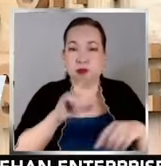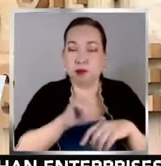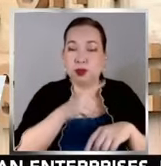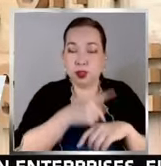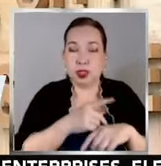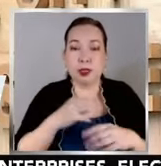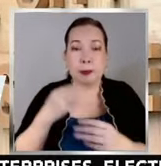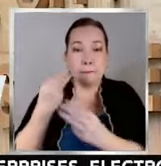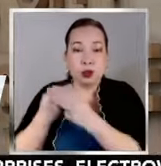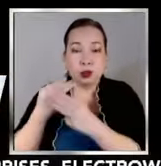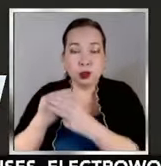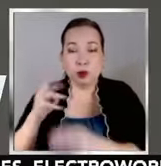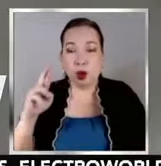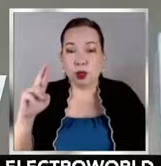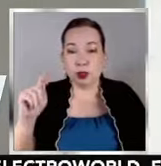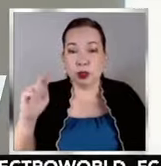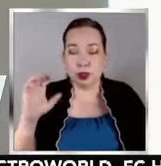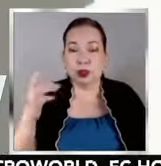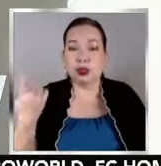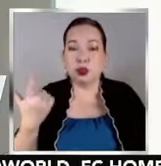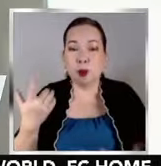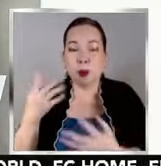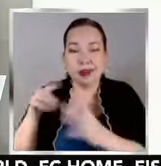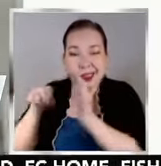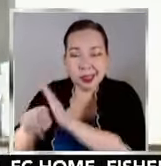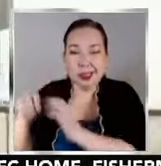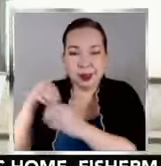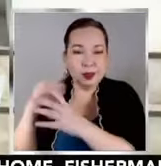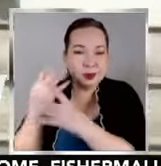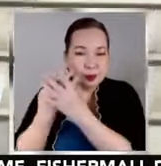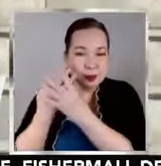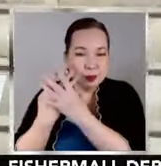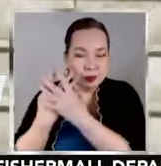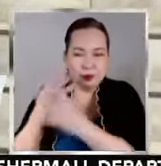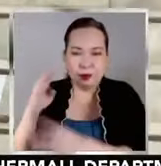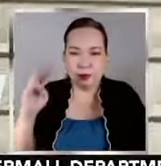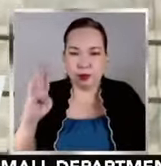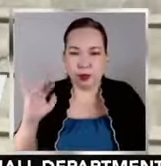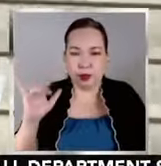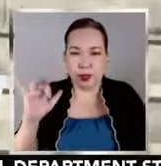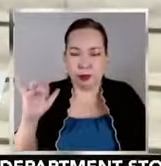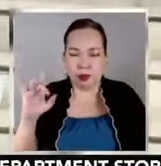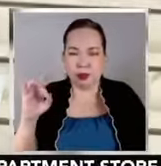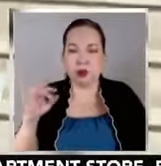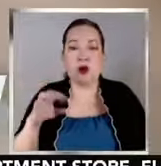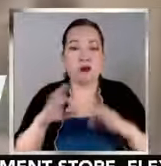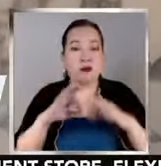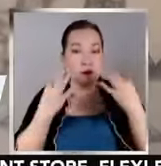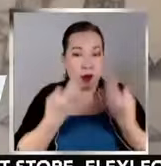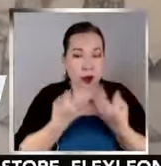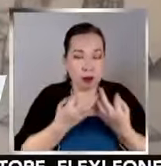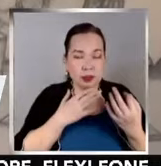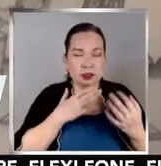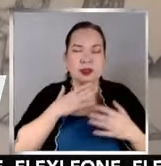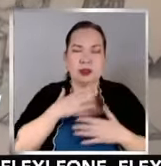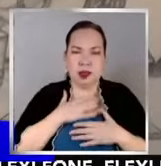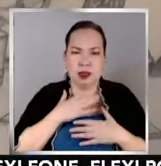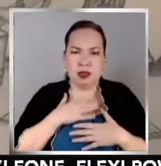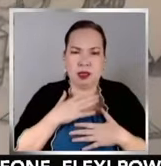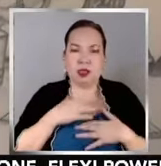Villamor Palanya sa Bilibid. Ikinatuwa naman ang pamilya mabasa ang resolusyon ng Panel of Prosecutors. Hopefully